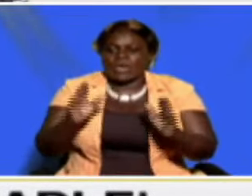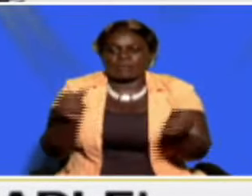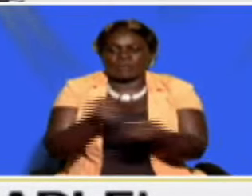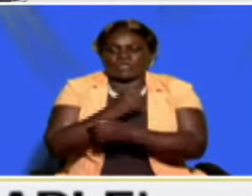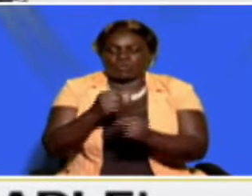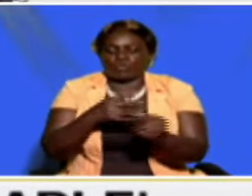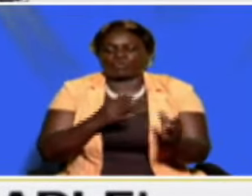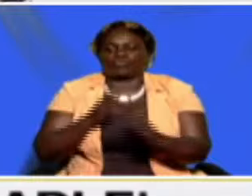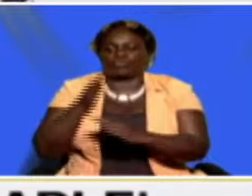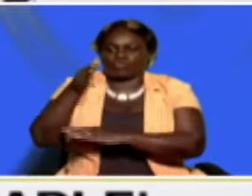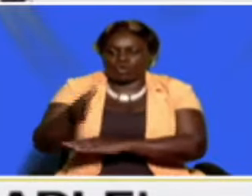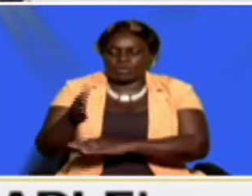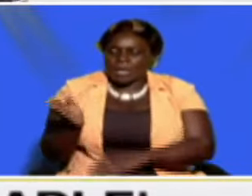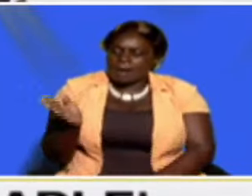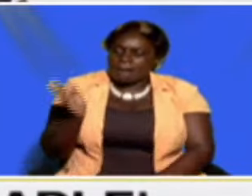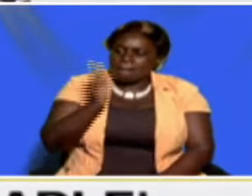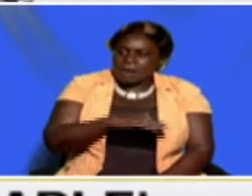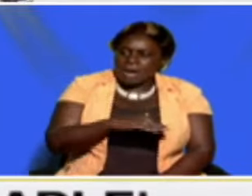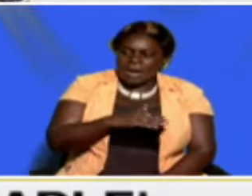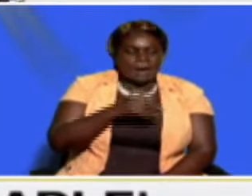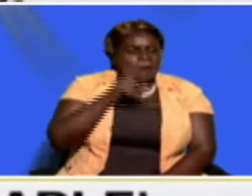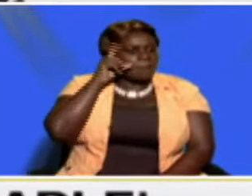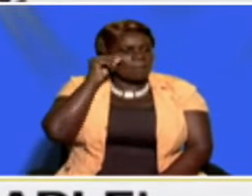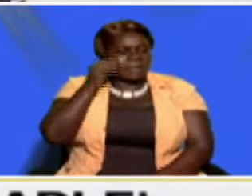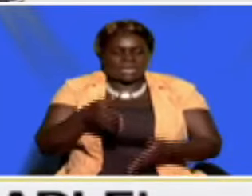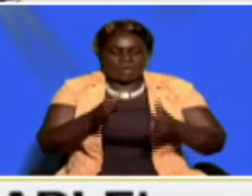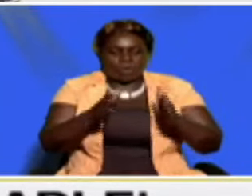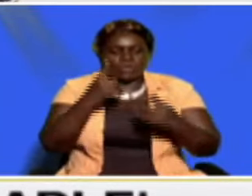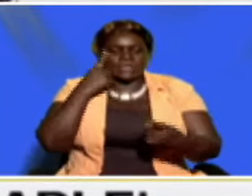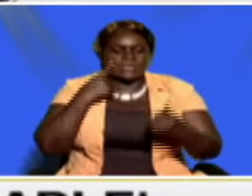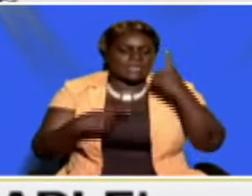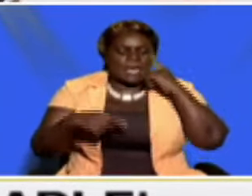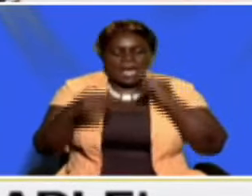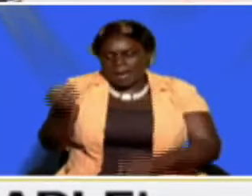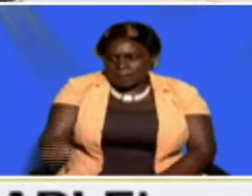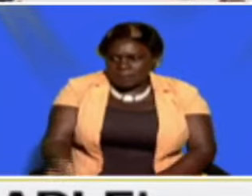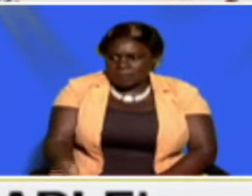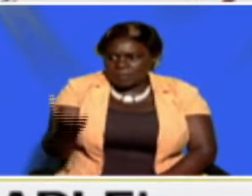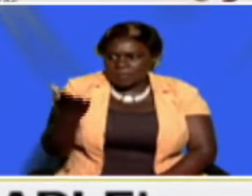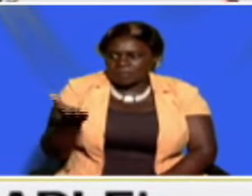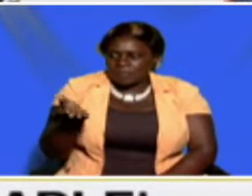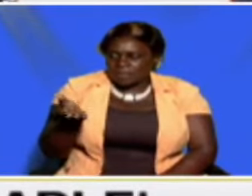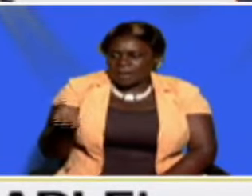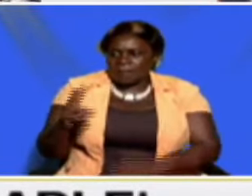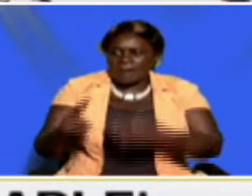akupitiki. Kurudi saidia huku Mombasa Road, tia gas ndio hizo. Hapa kwa bridge hapa hivi ya